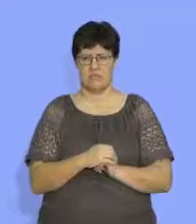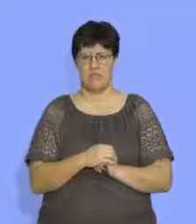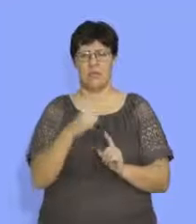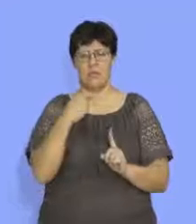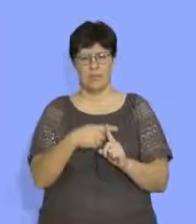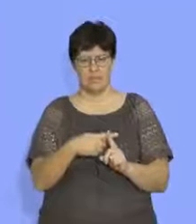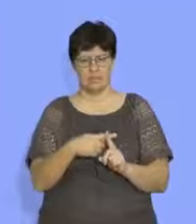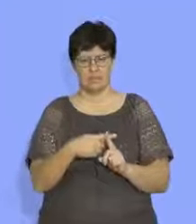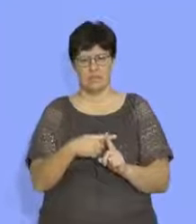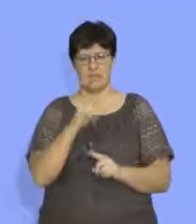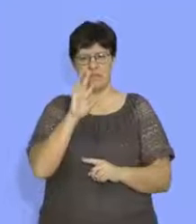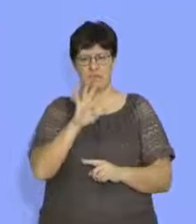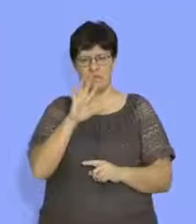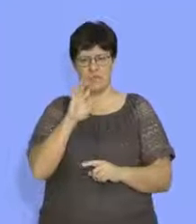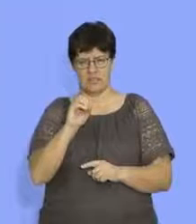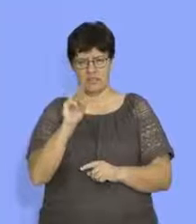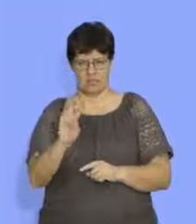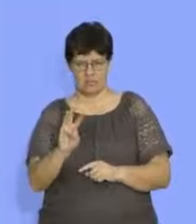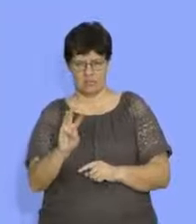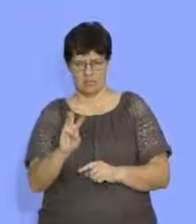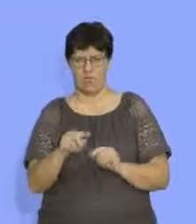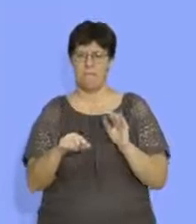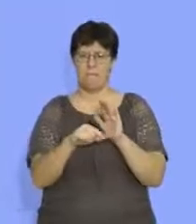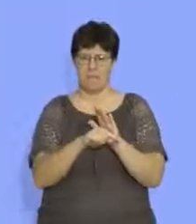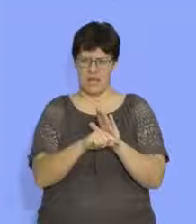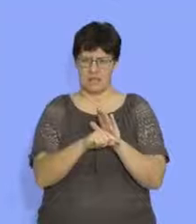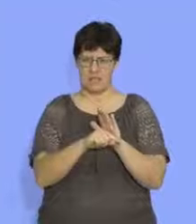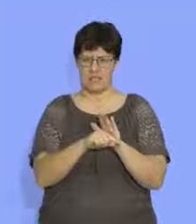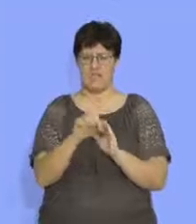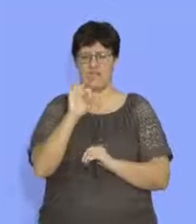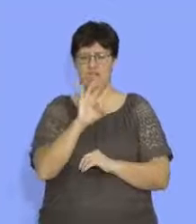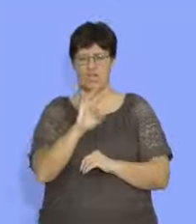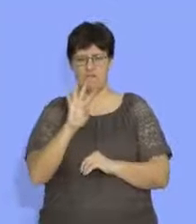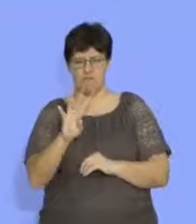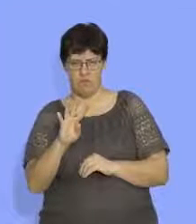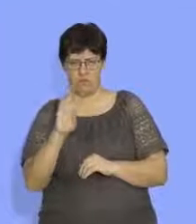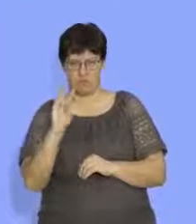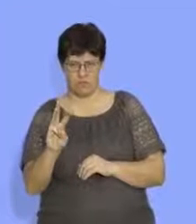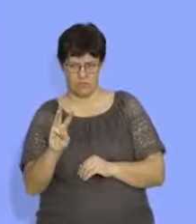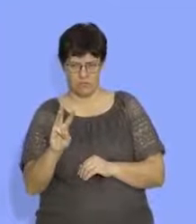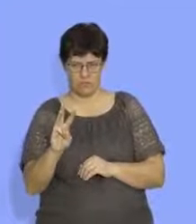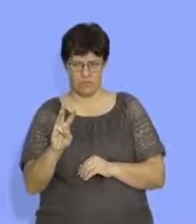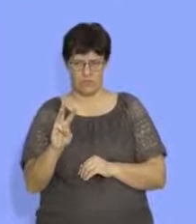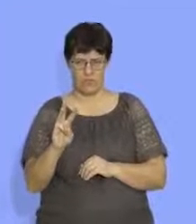and plus the 50W minus